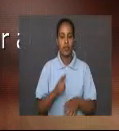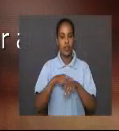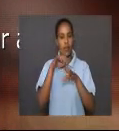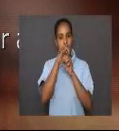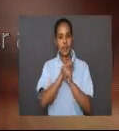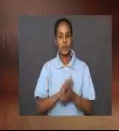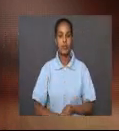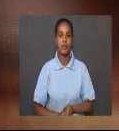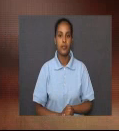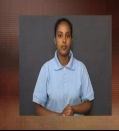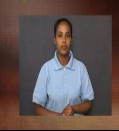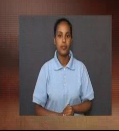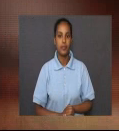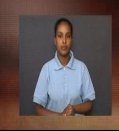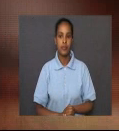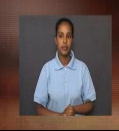Time's up.